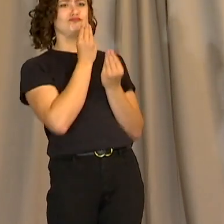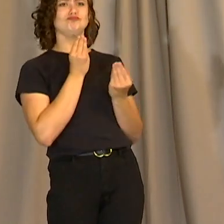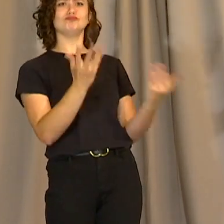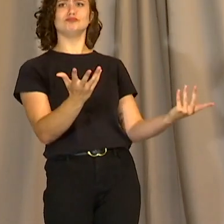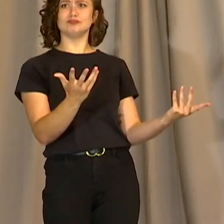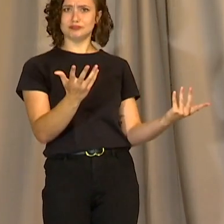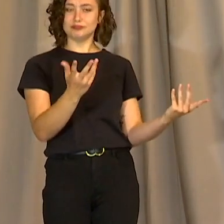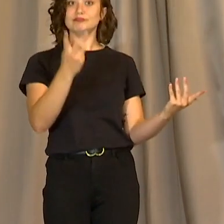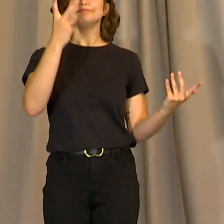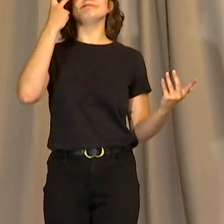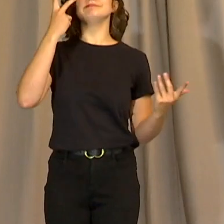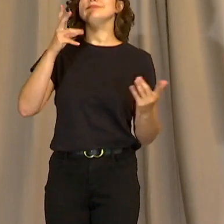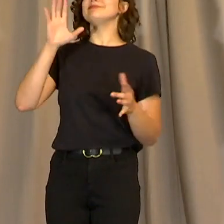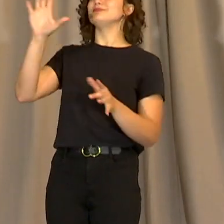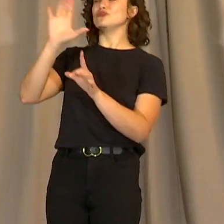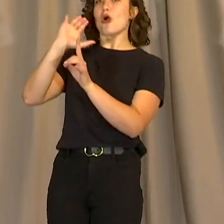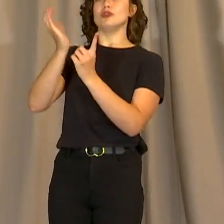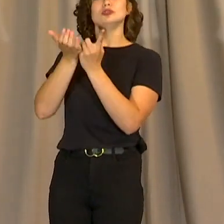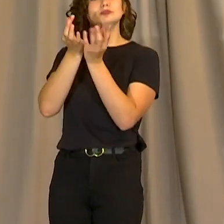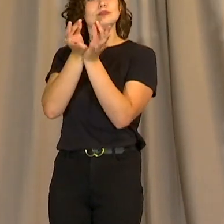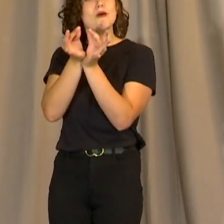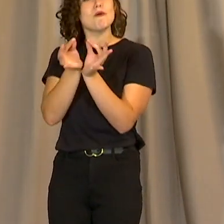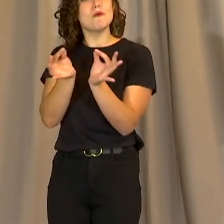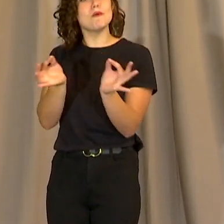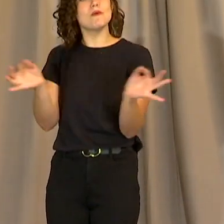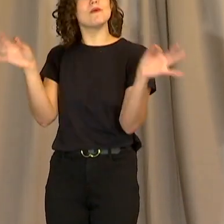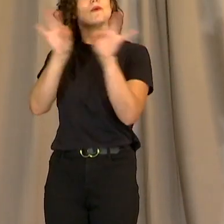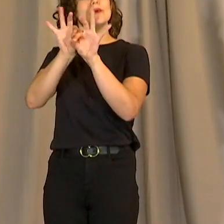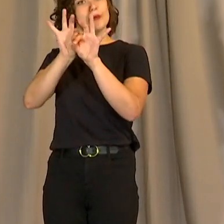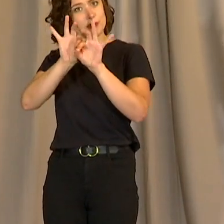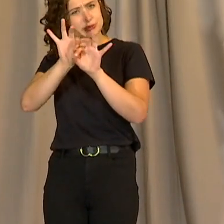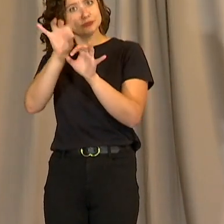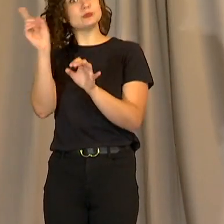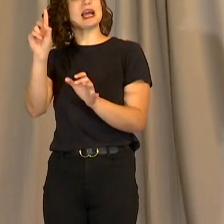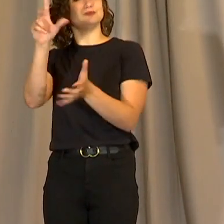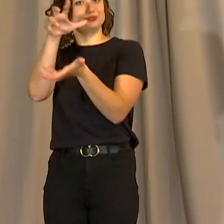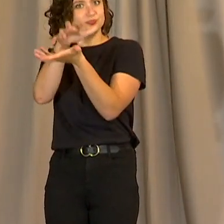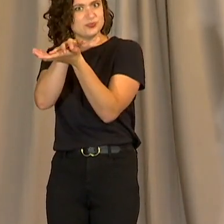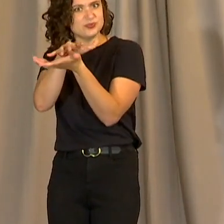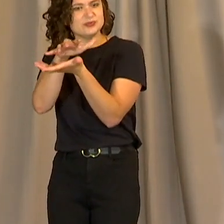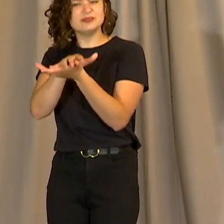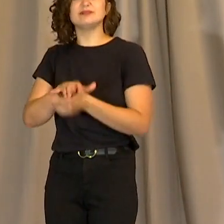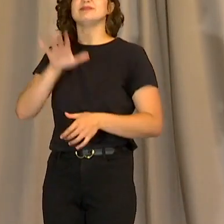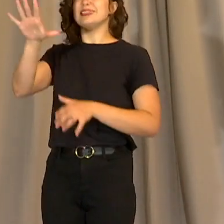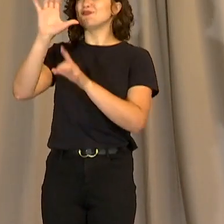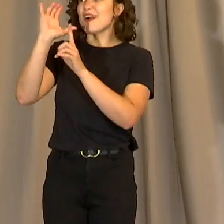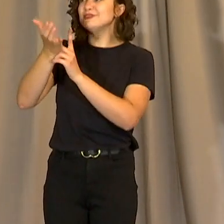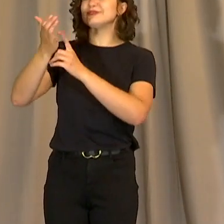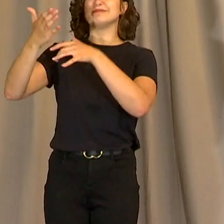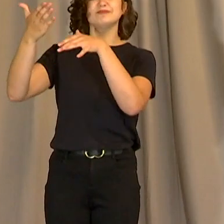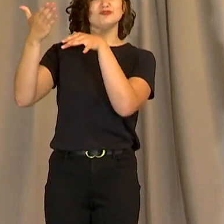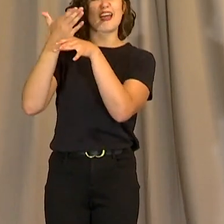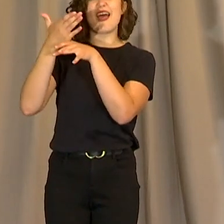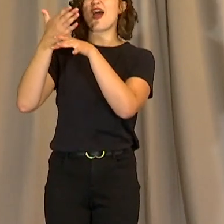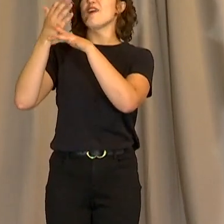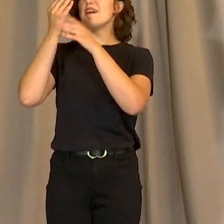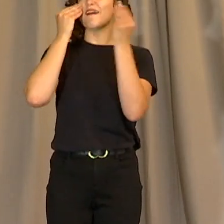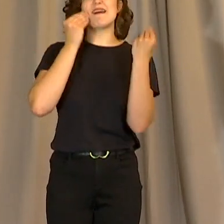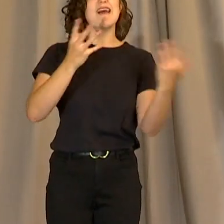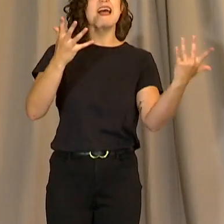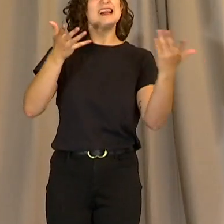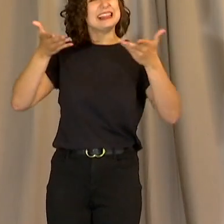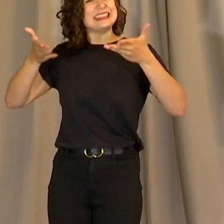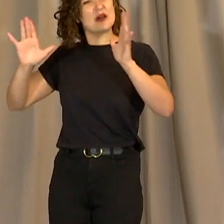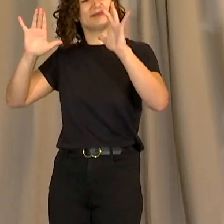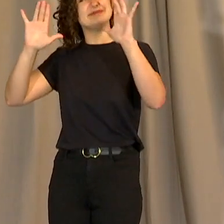their culture means something in their in the buildings, sharing their culture and allowing them to celebrate